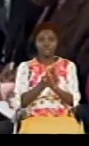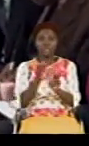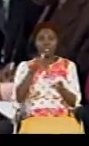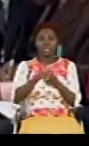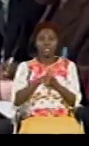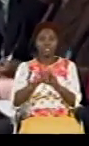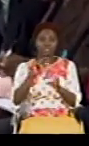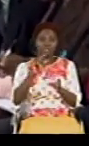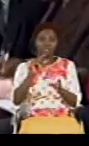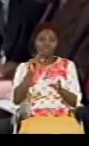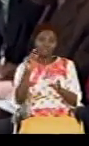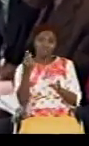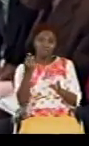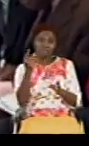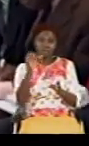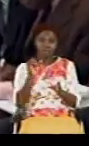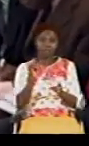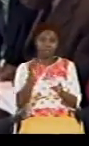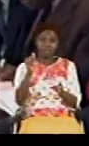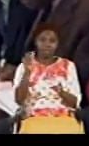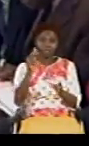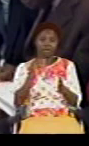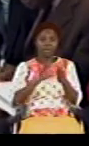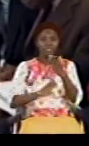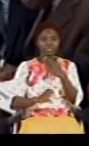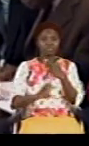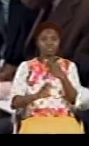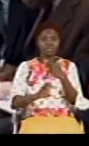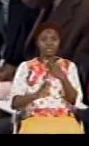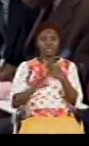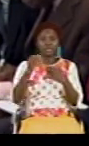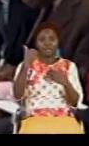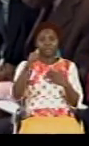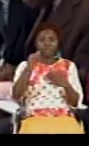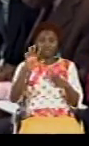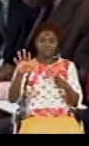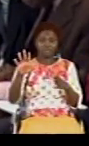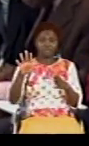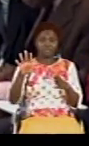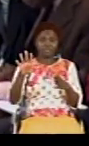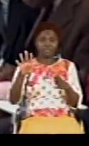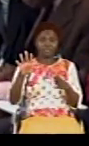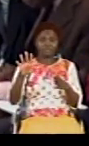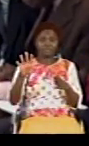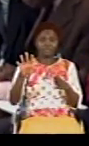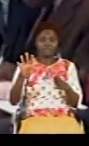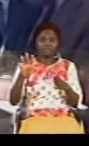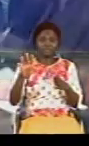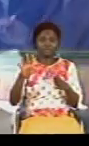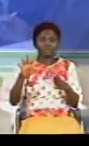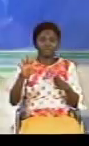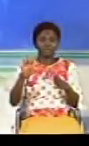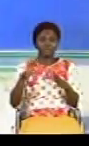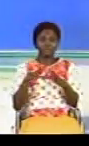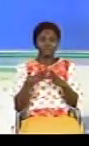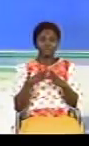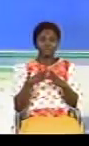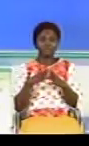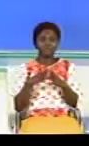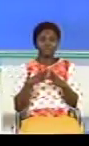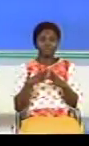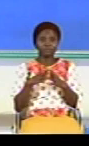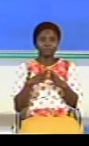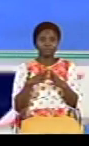First Samuel. We're reading from chapter 15. First Samuel chapter 15. I'm reading here from